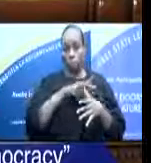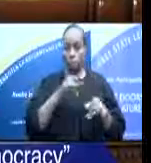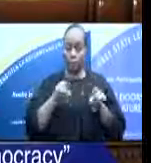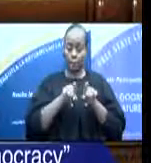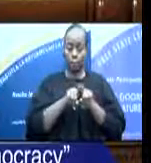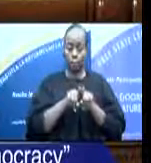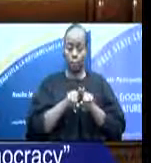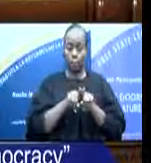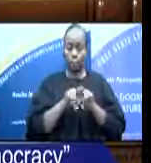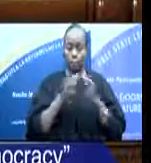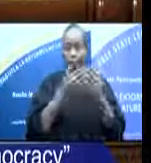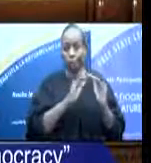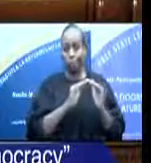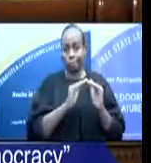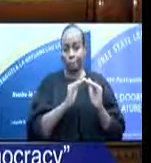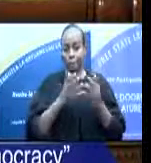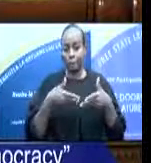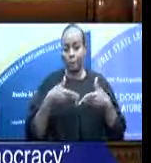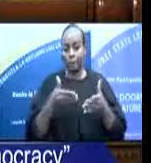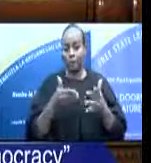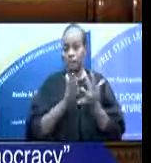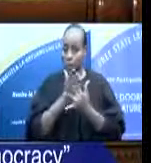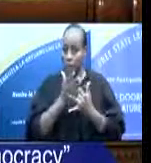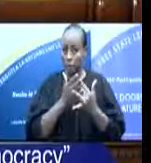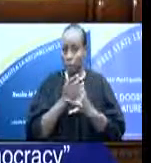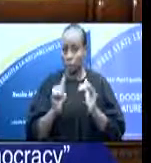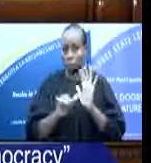and a key community-based services.